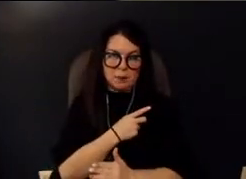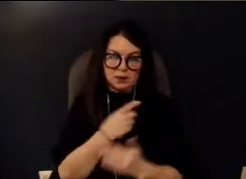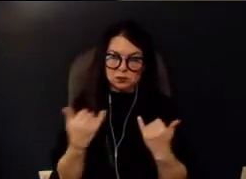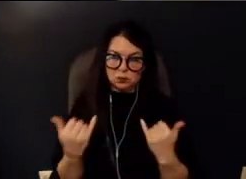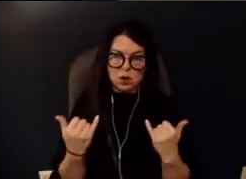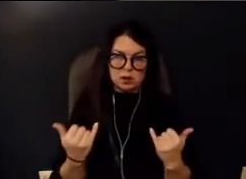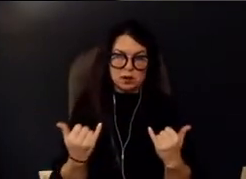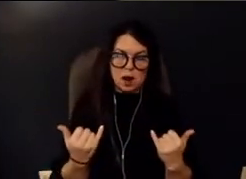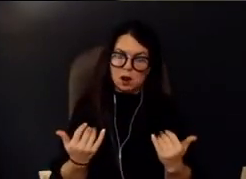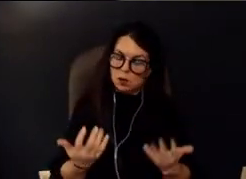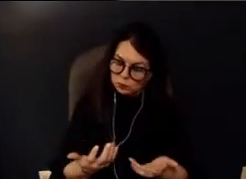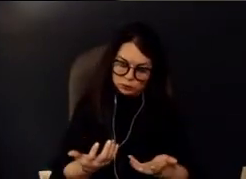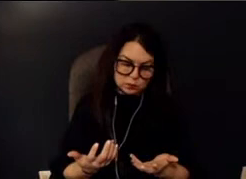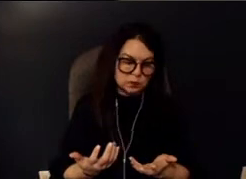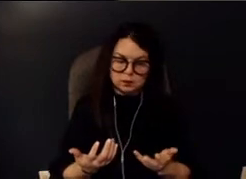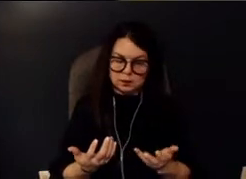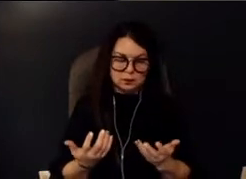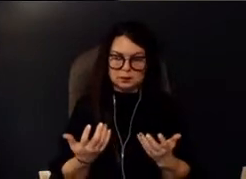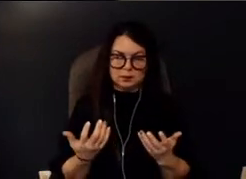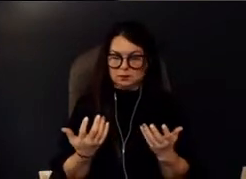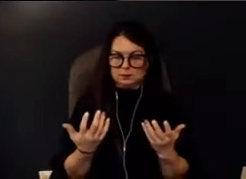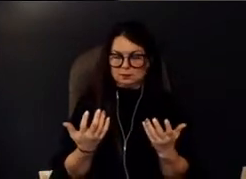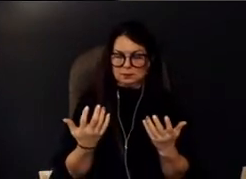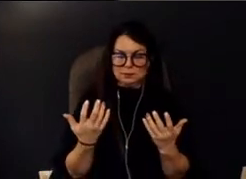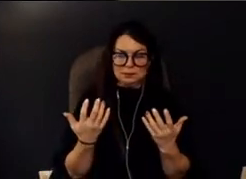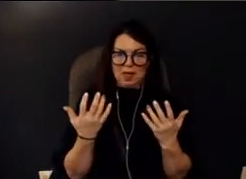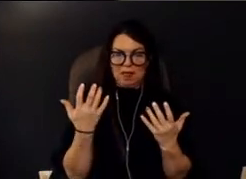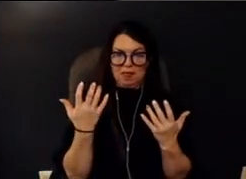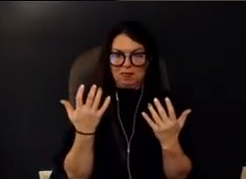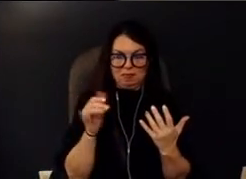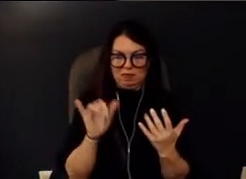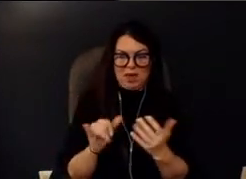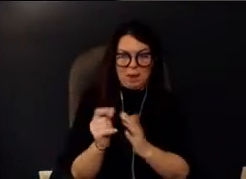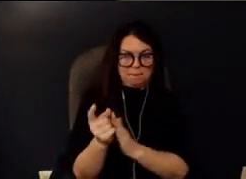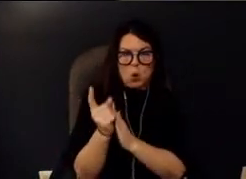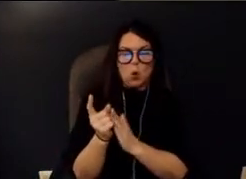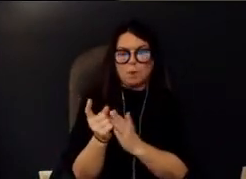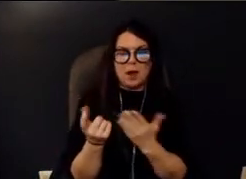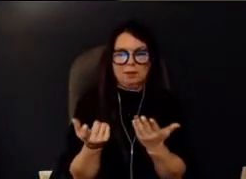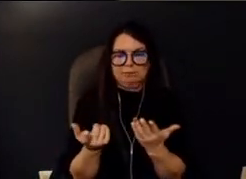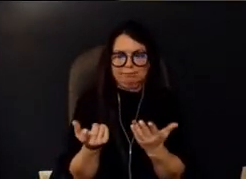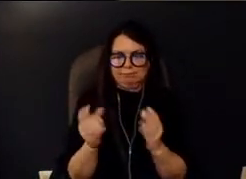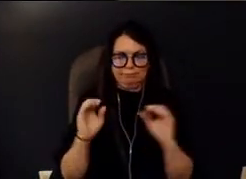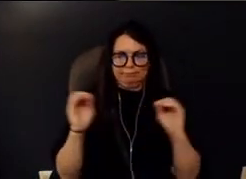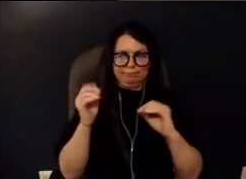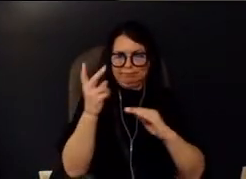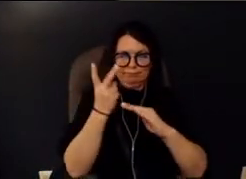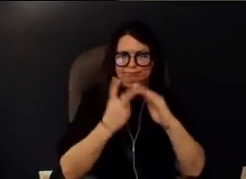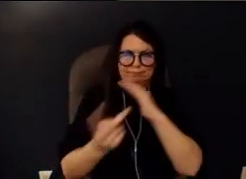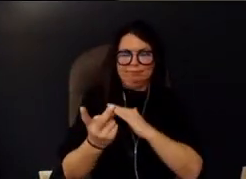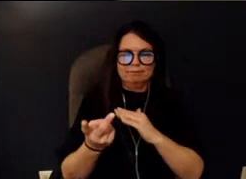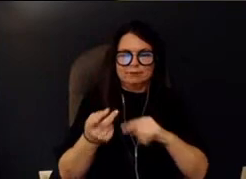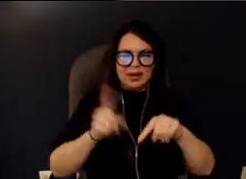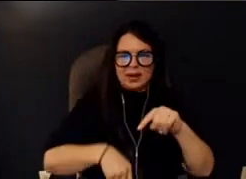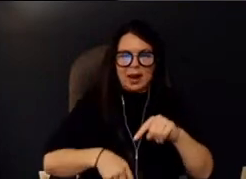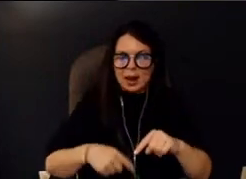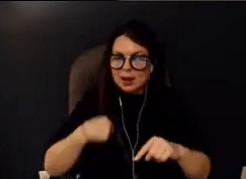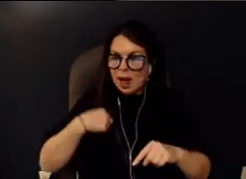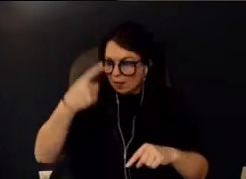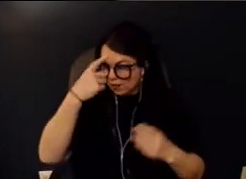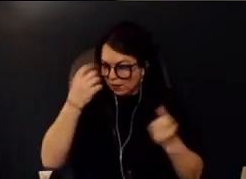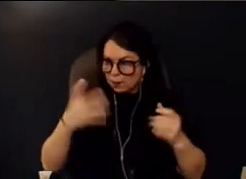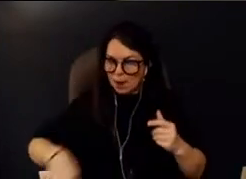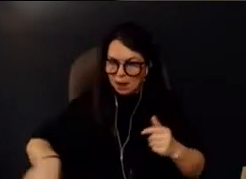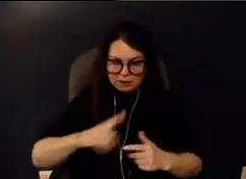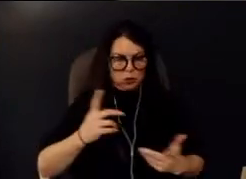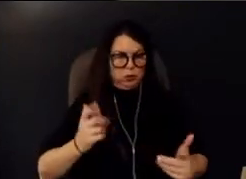this moment was unpredictable in many ways. And I think everyone has been rising to the occasion. I have